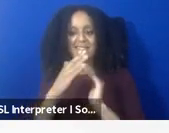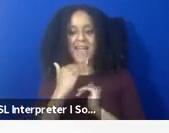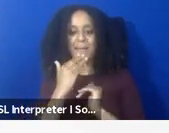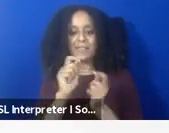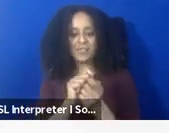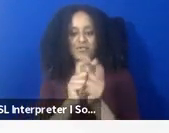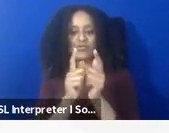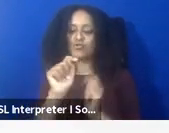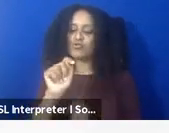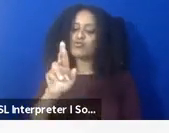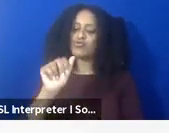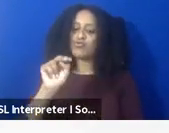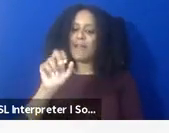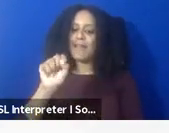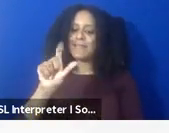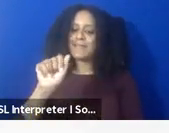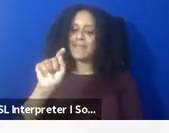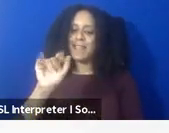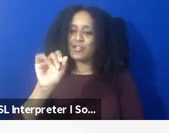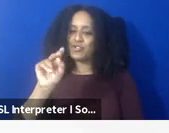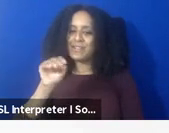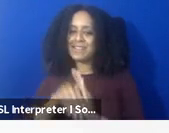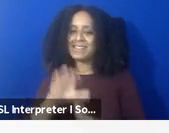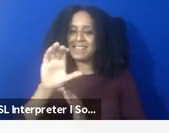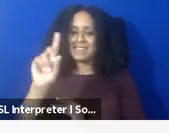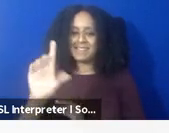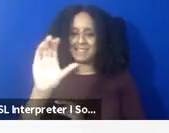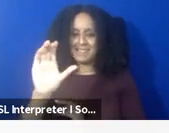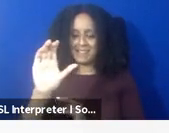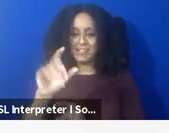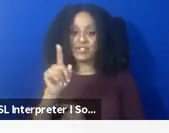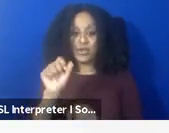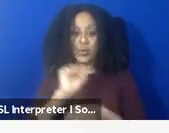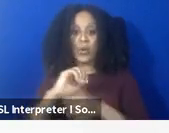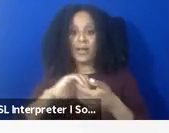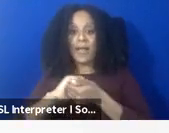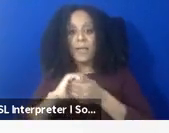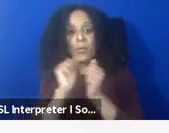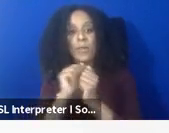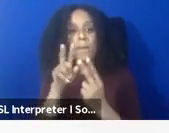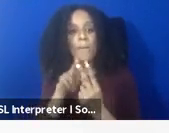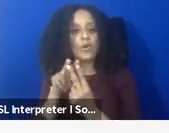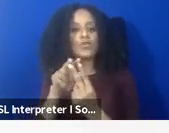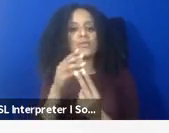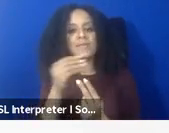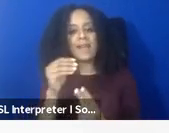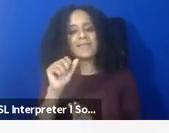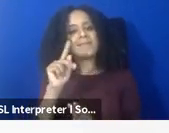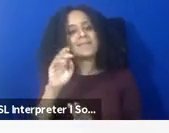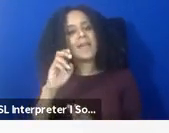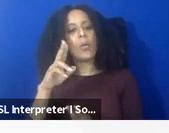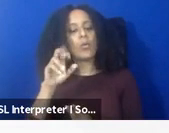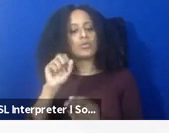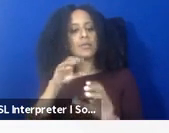Translation at CDC, and she's currently working in collaboration with partners and stakeholders on the programs